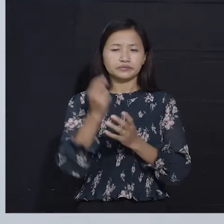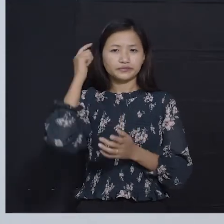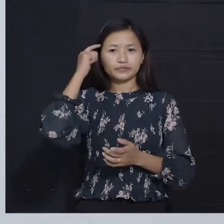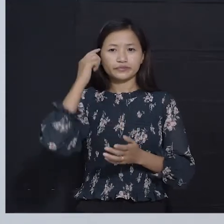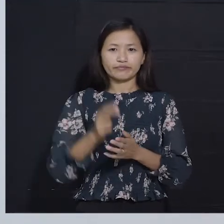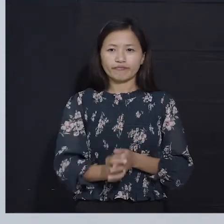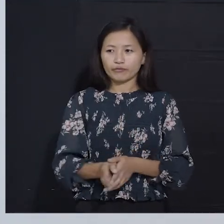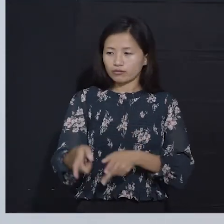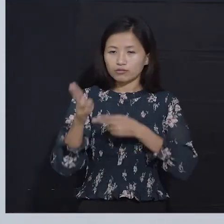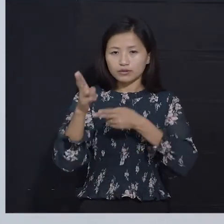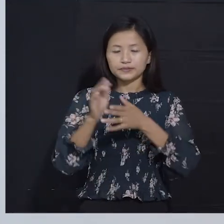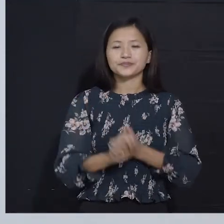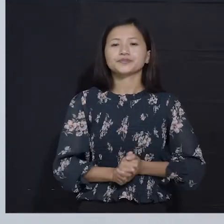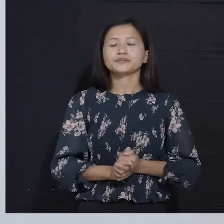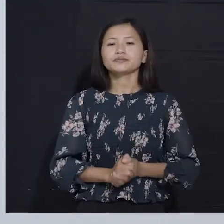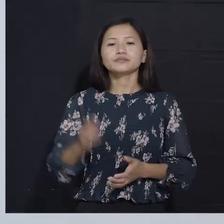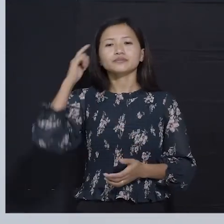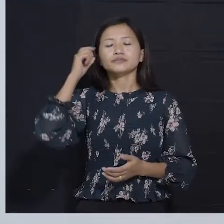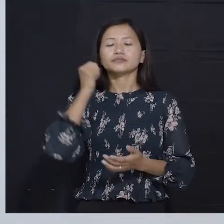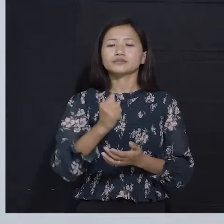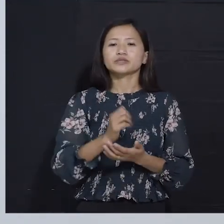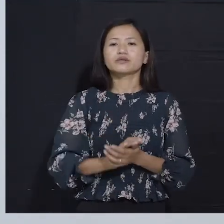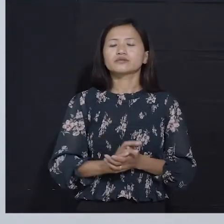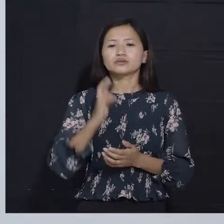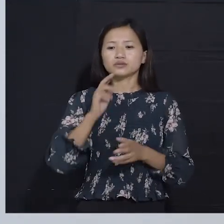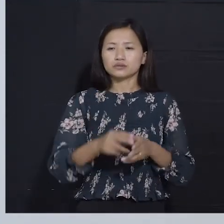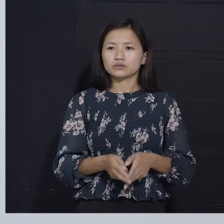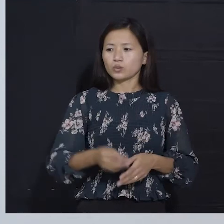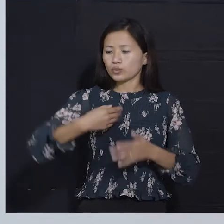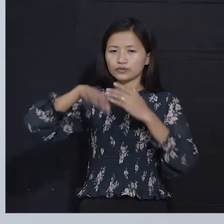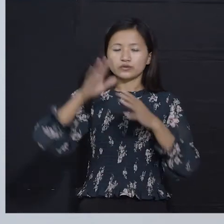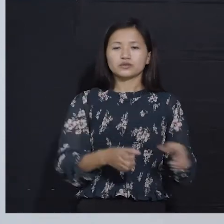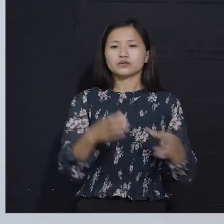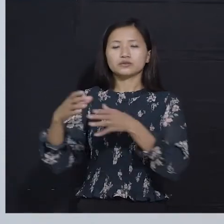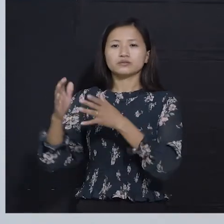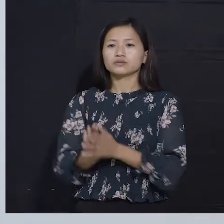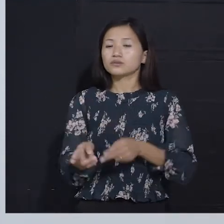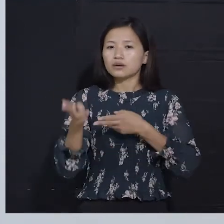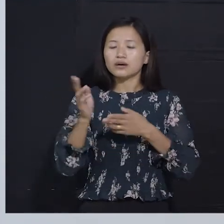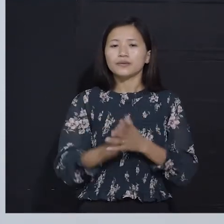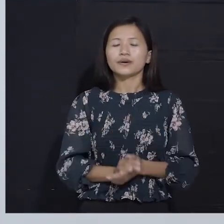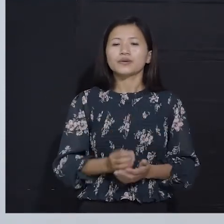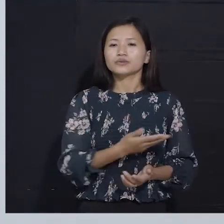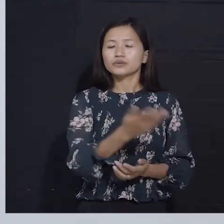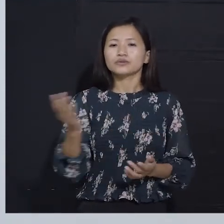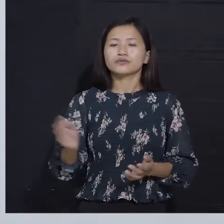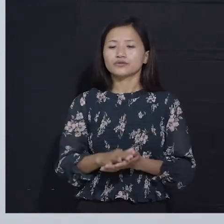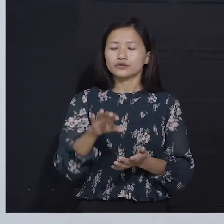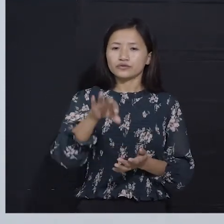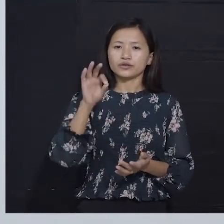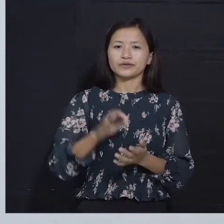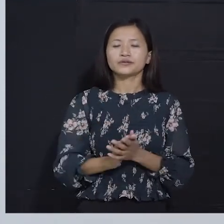thinking to hunt if you have forgotten again. But remember, of course, he was in the jungle to hunt. But this time, they were going out to